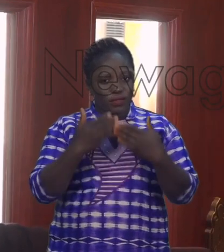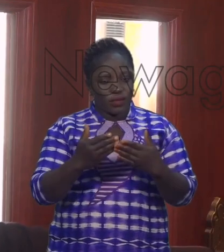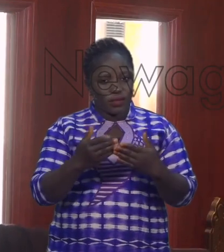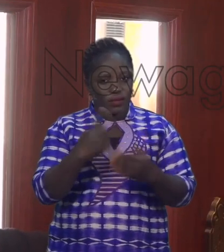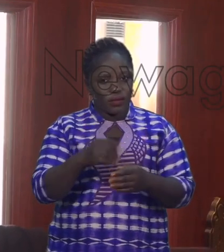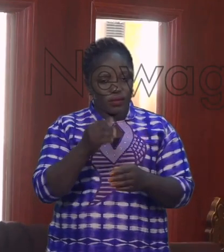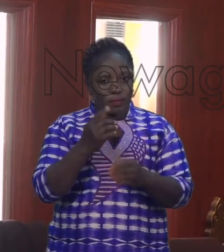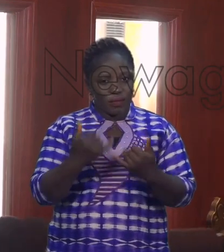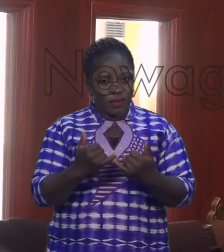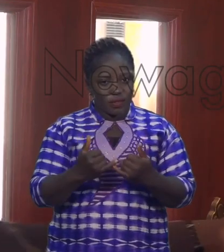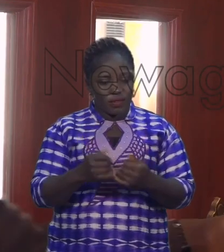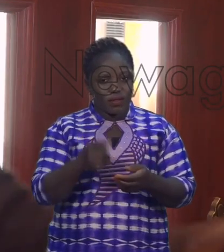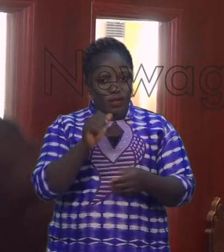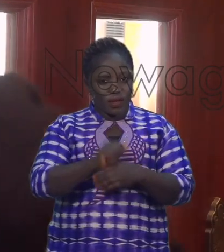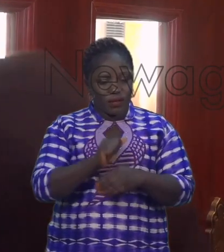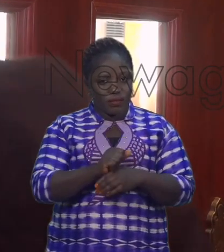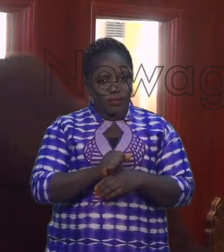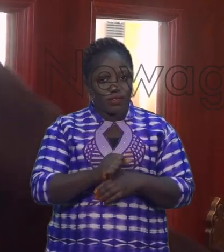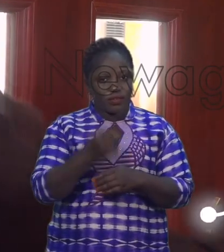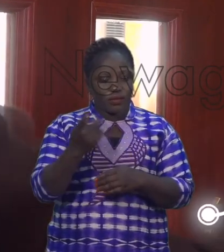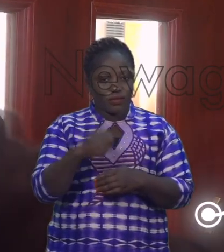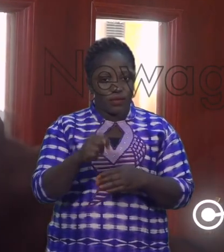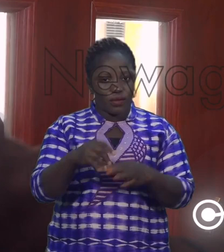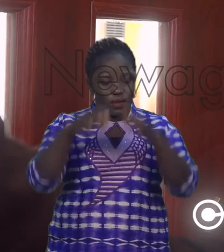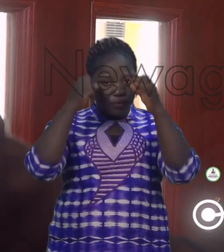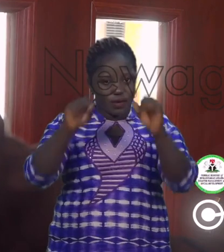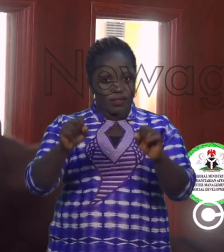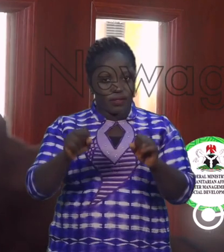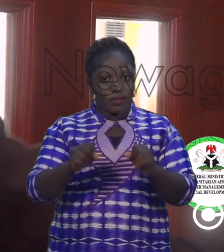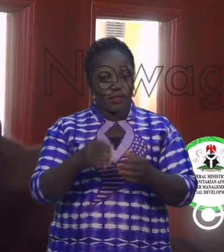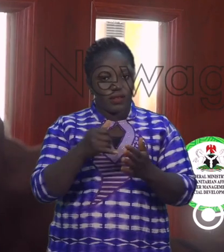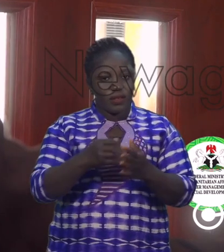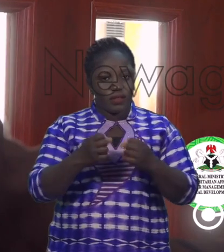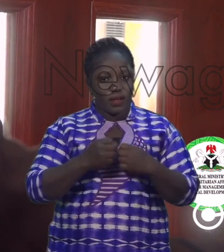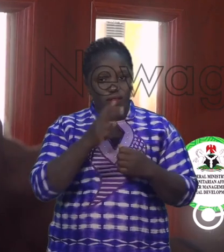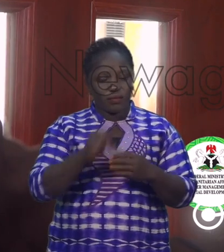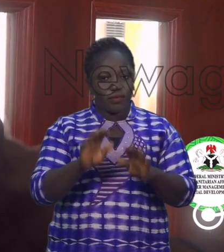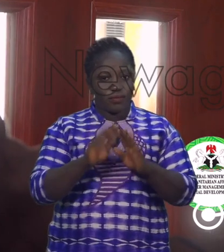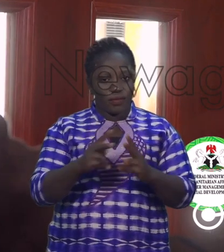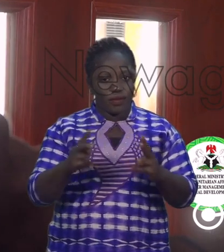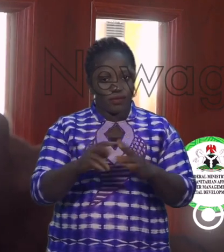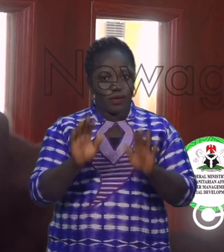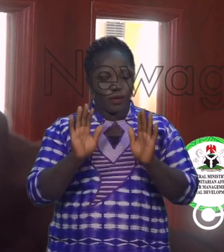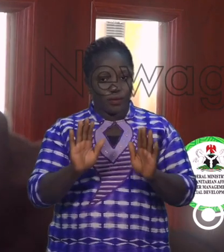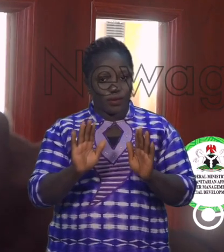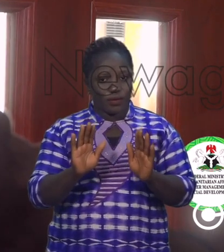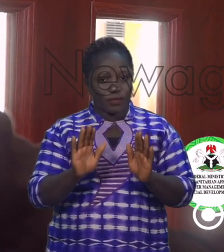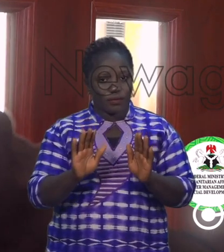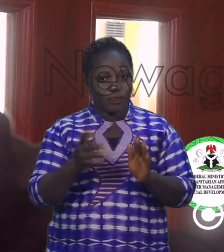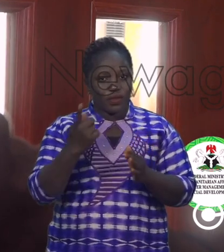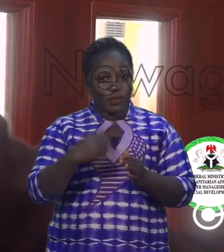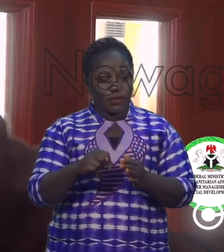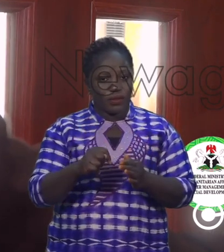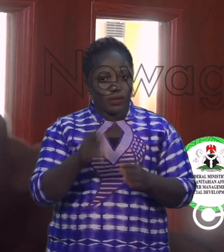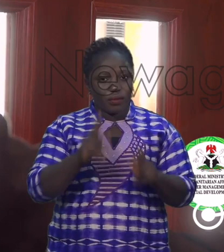current administration, the administration of Alhaji Muhammad Buhari. It has been wonderful.